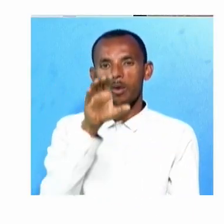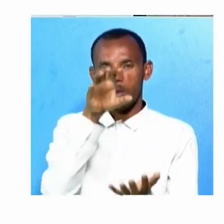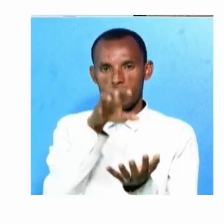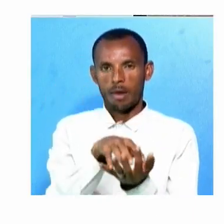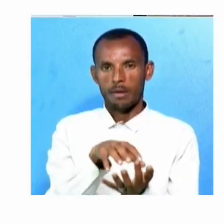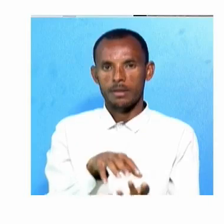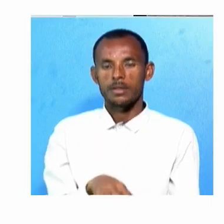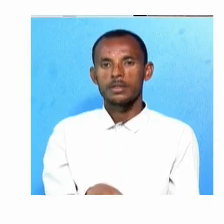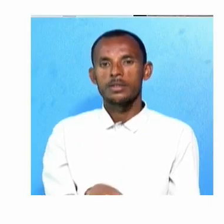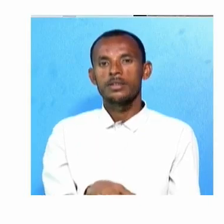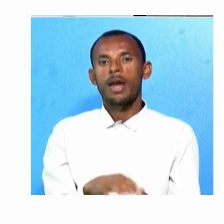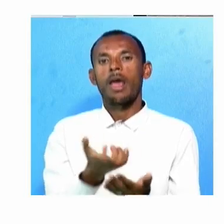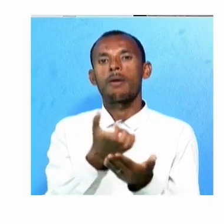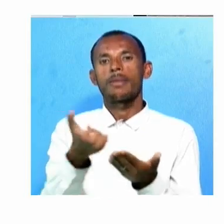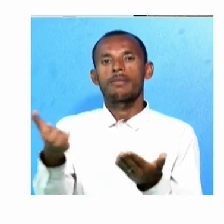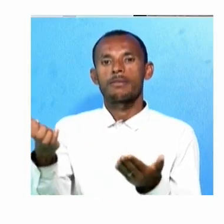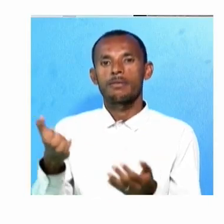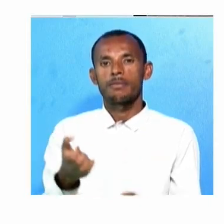contains the elements